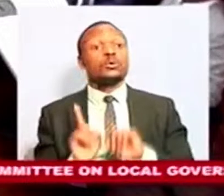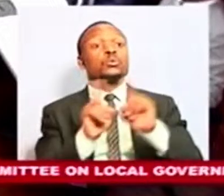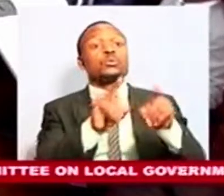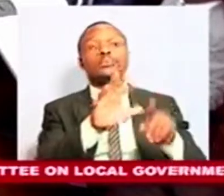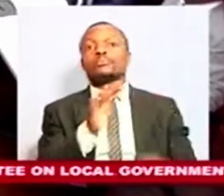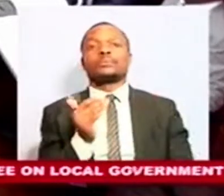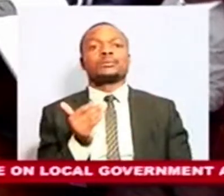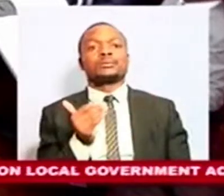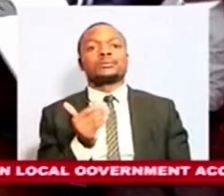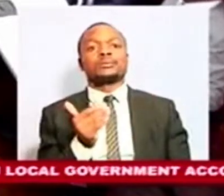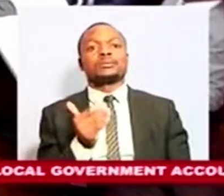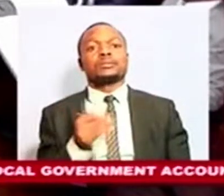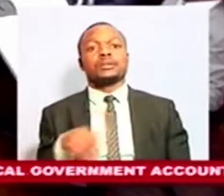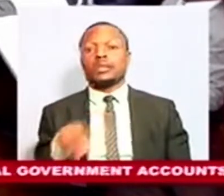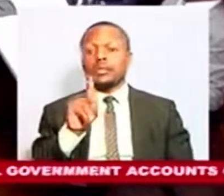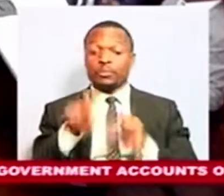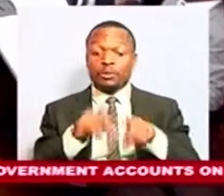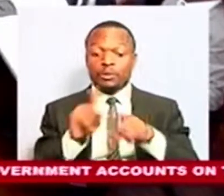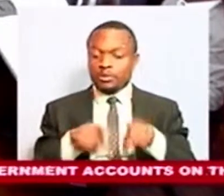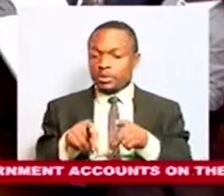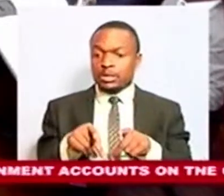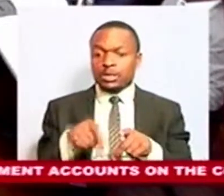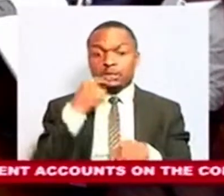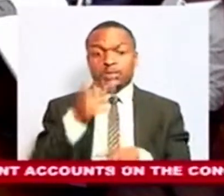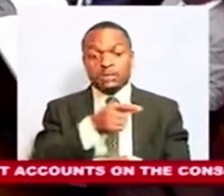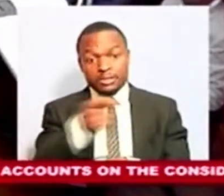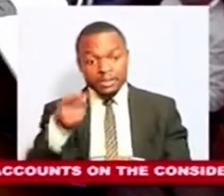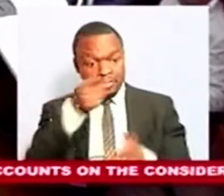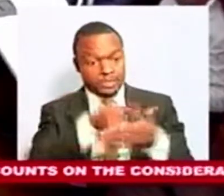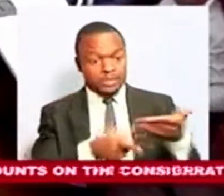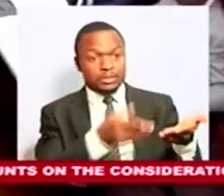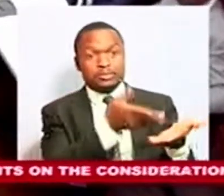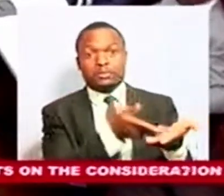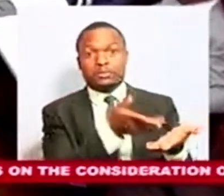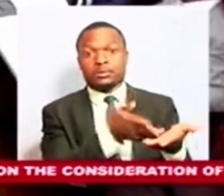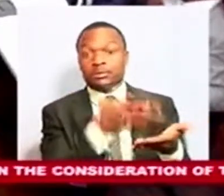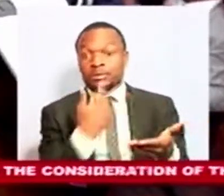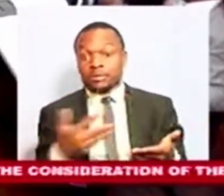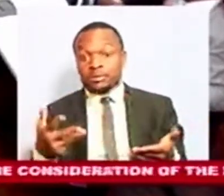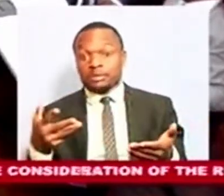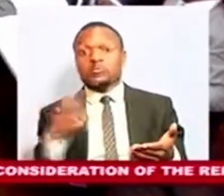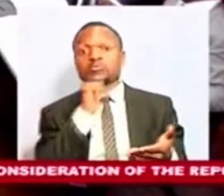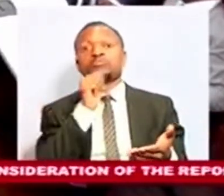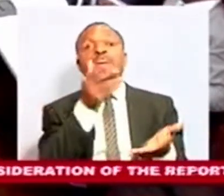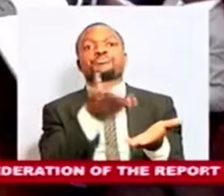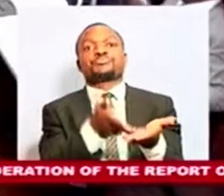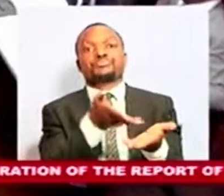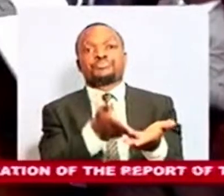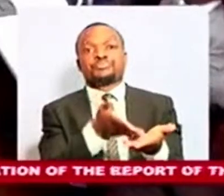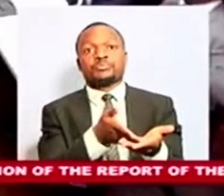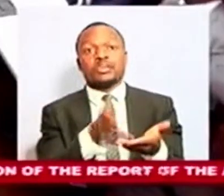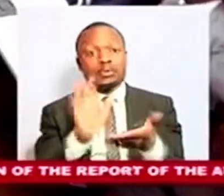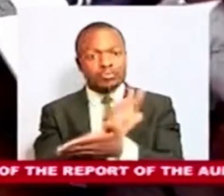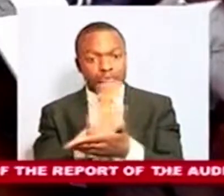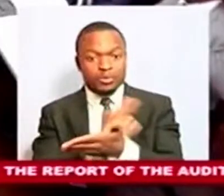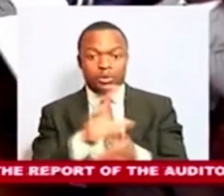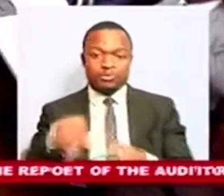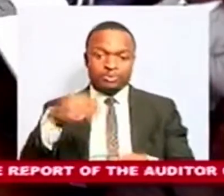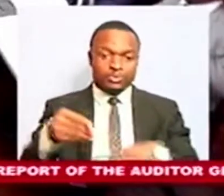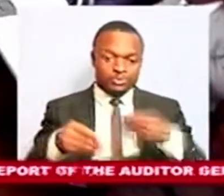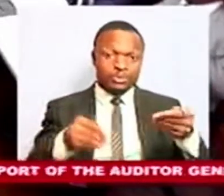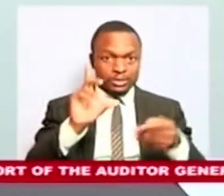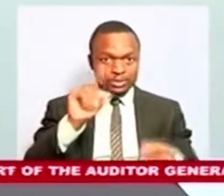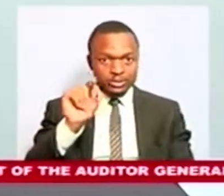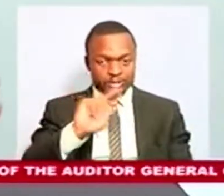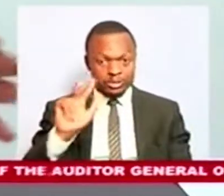back to the individuals and tell them these are the things that are missing, and quickly disburse the